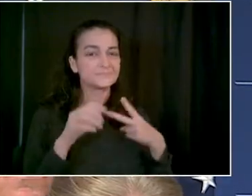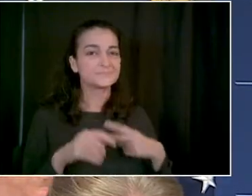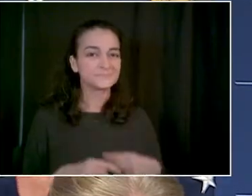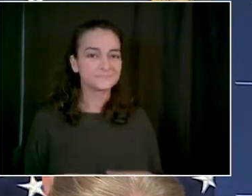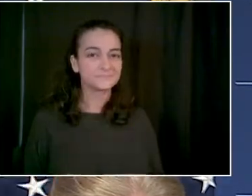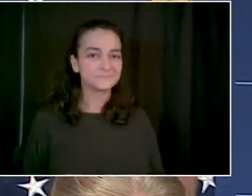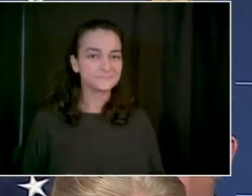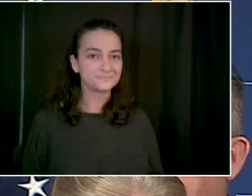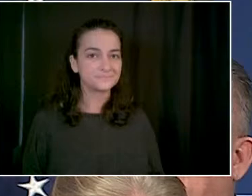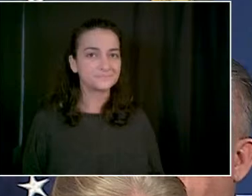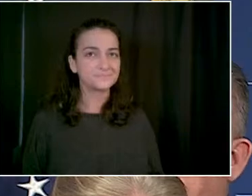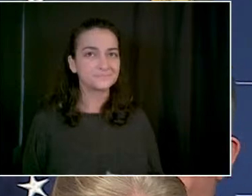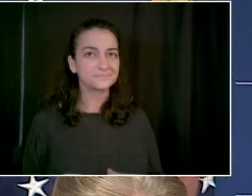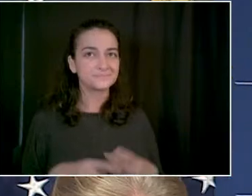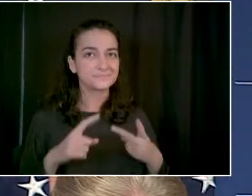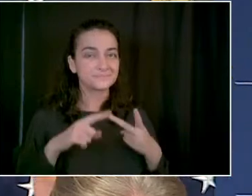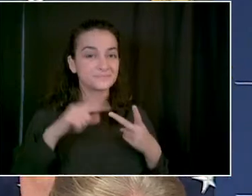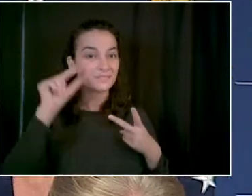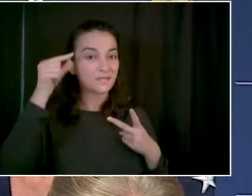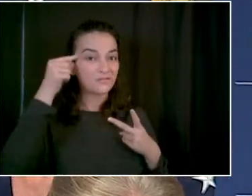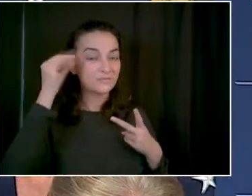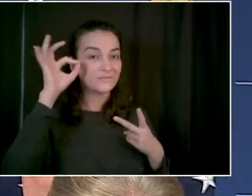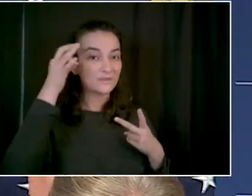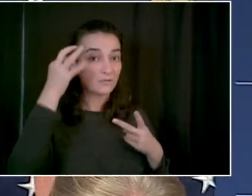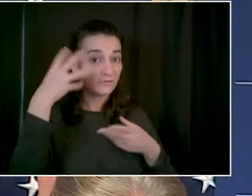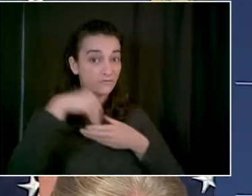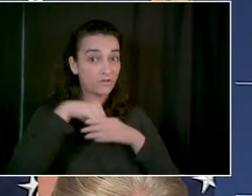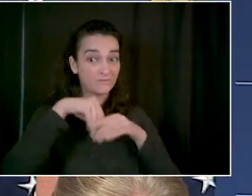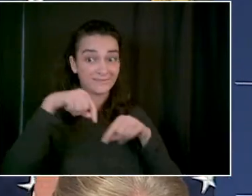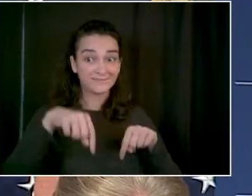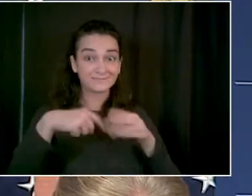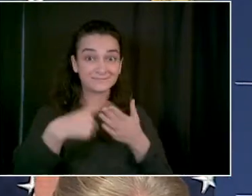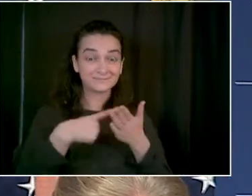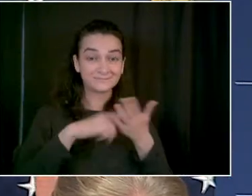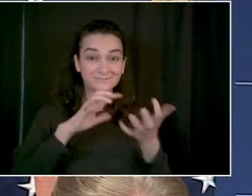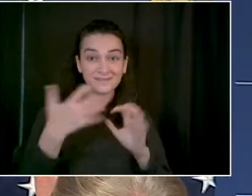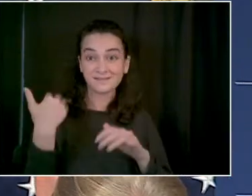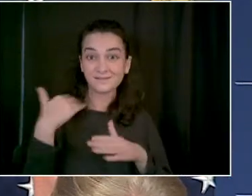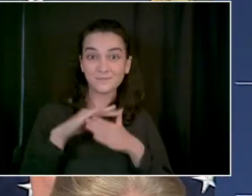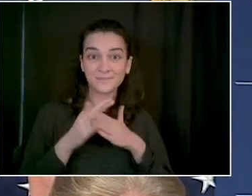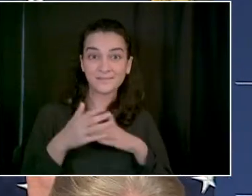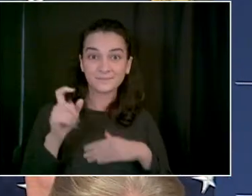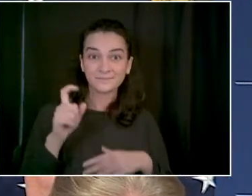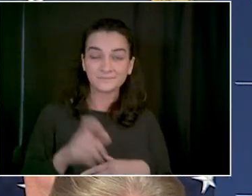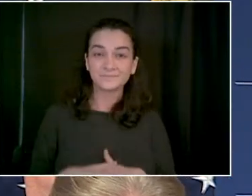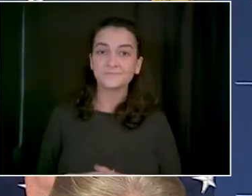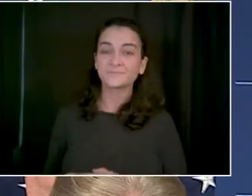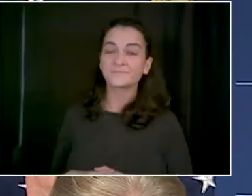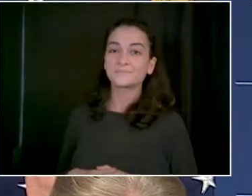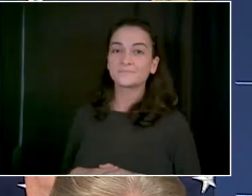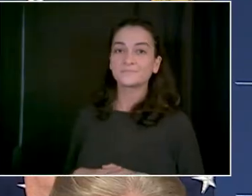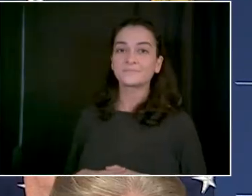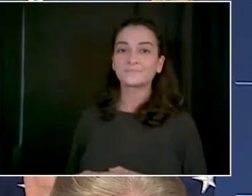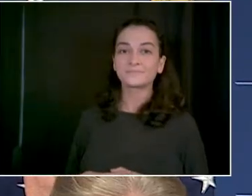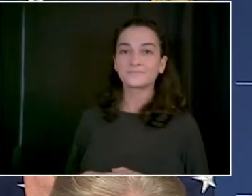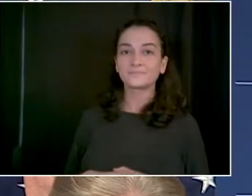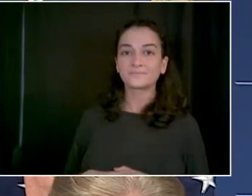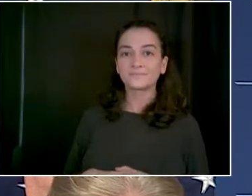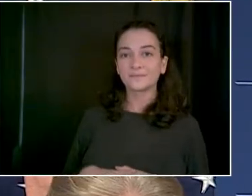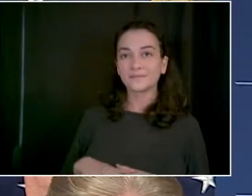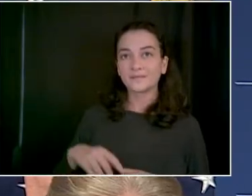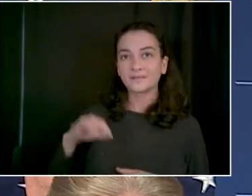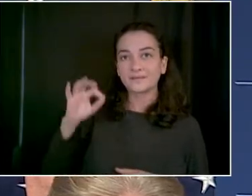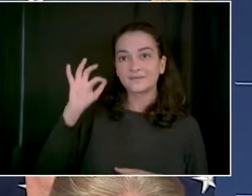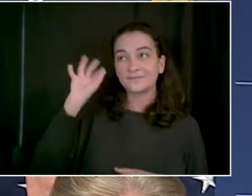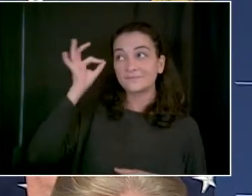decision on what we're going to do. Our job is to apprehend the criminal justice court system to make the determination on what the penalties